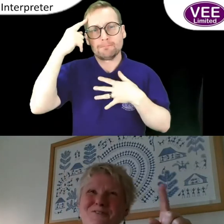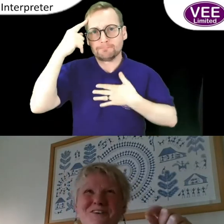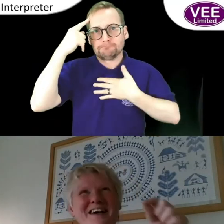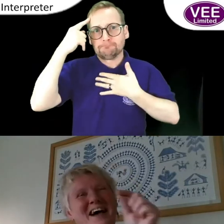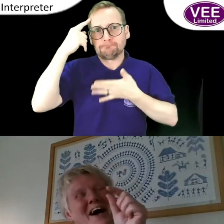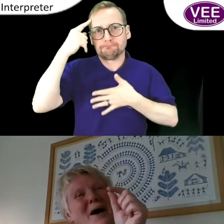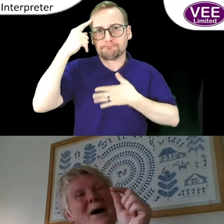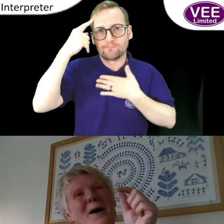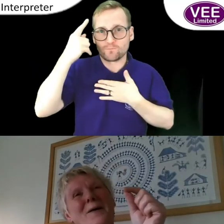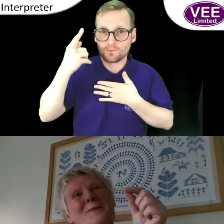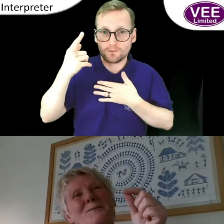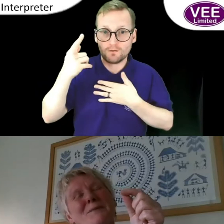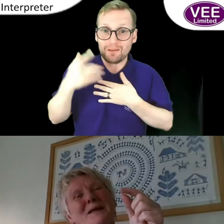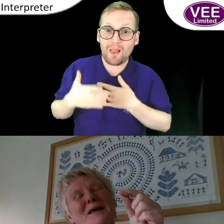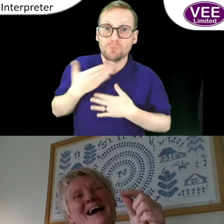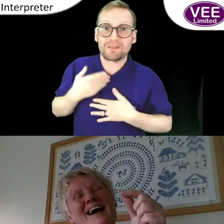ashamed of.